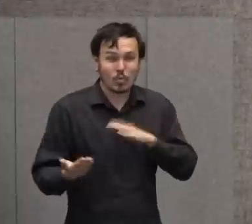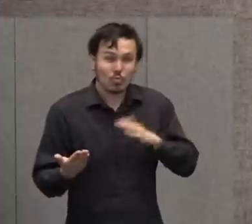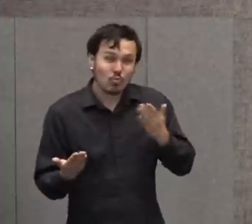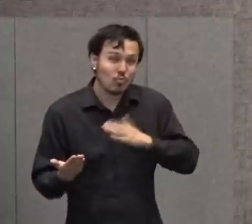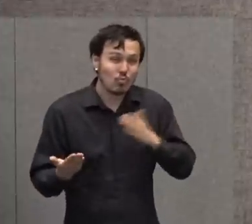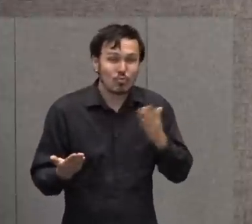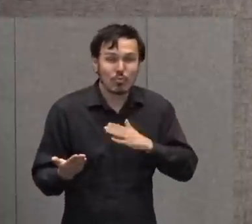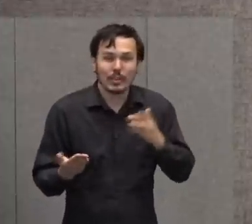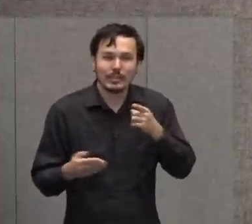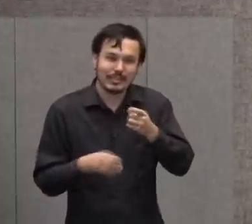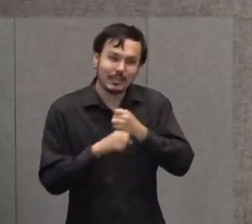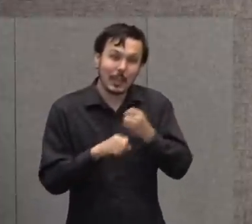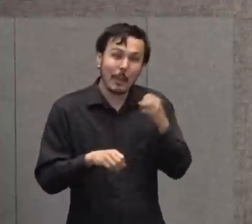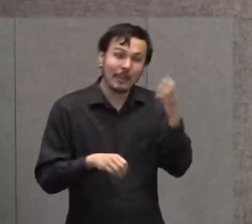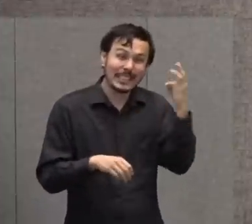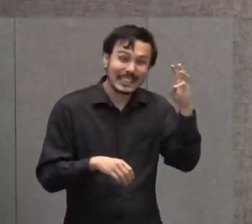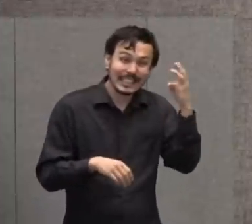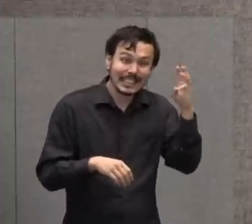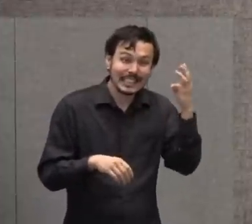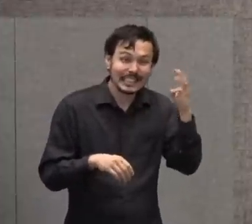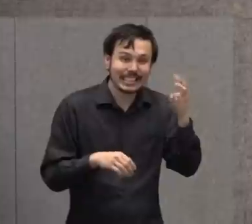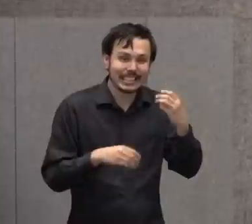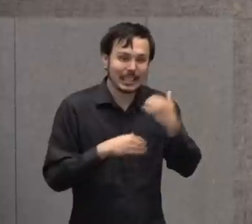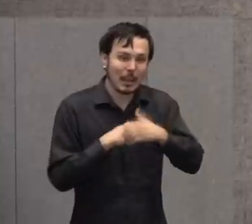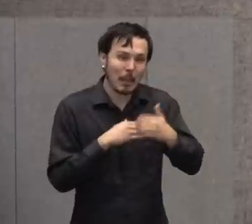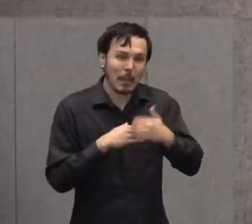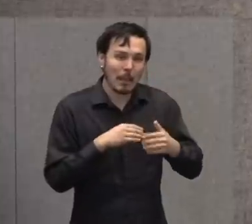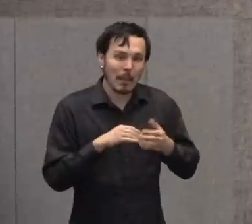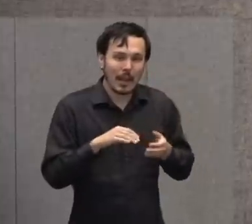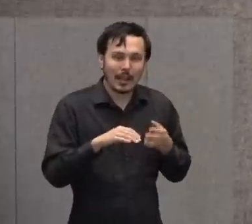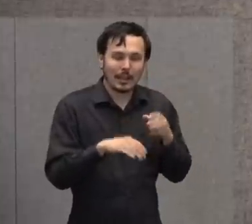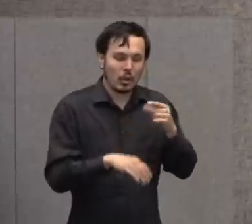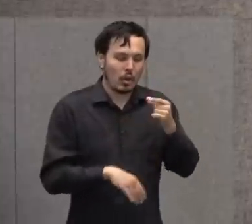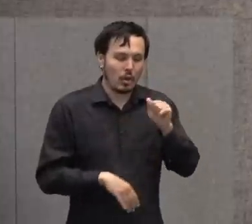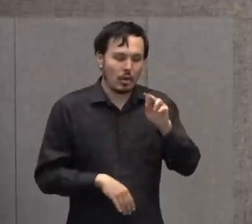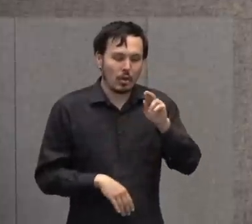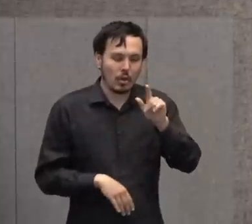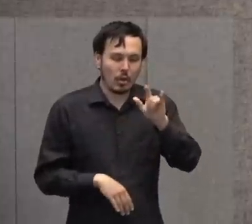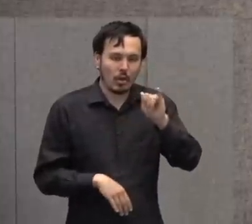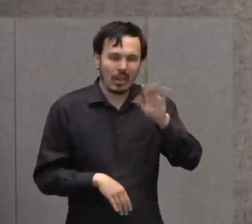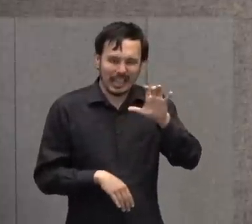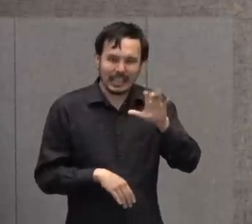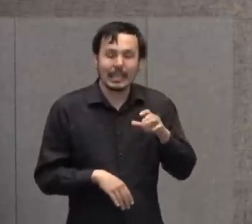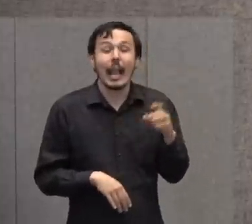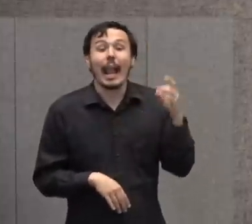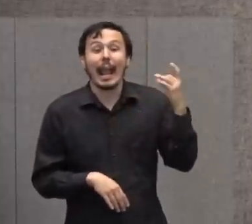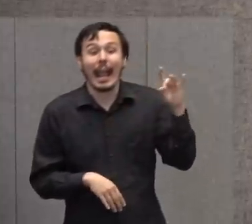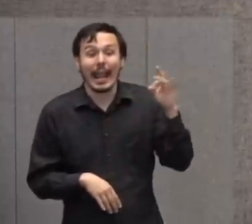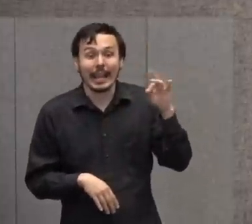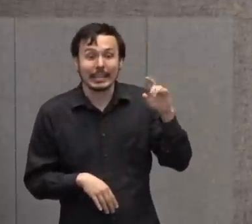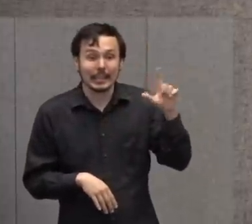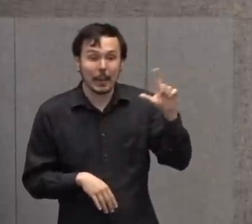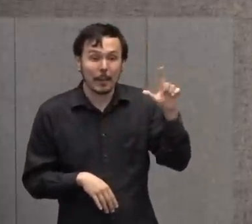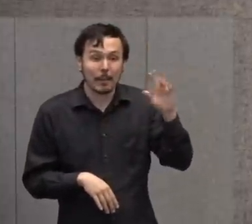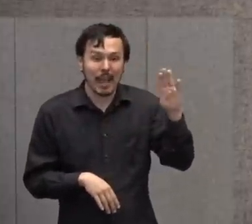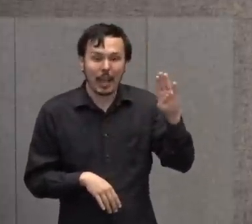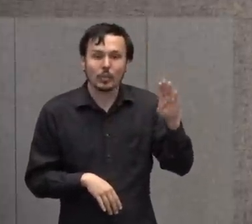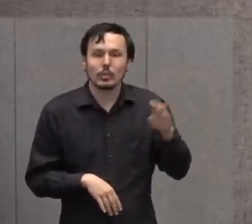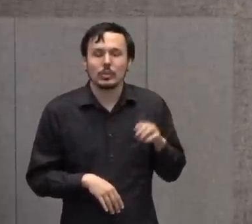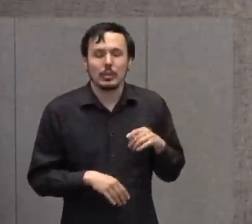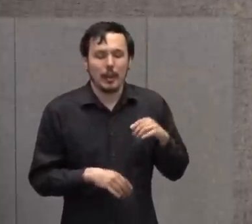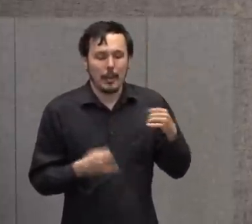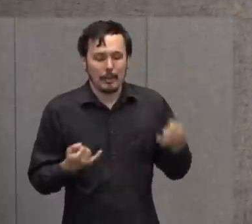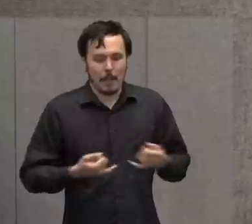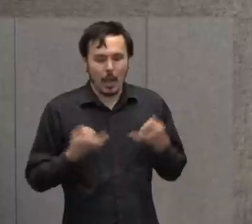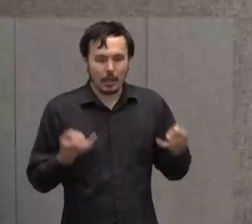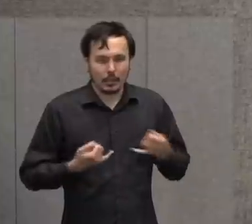He baked 16 loaves of garlic bread and made 8 pounds of fresh pasta. He simmered 8 quarts of spaghetti